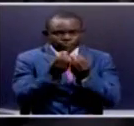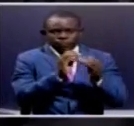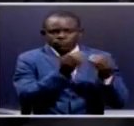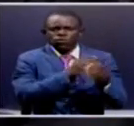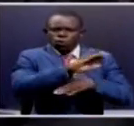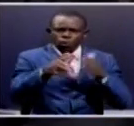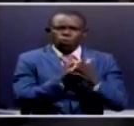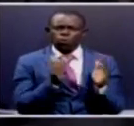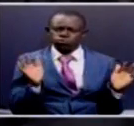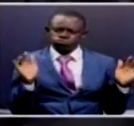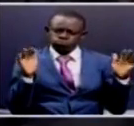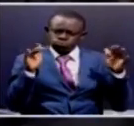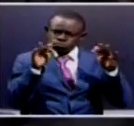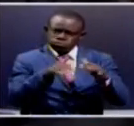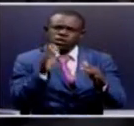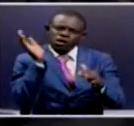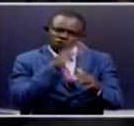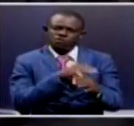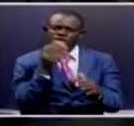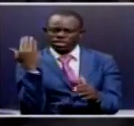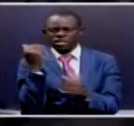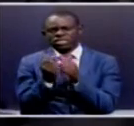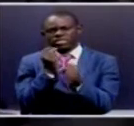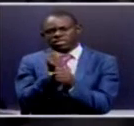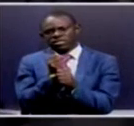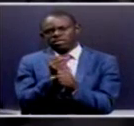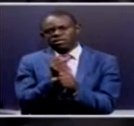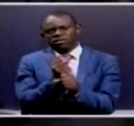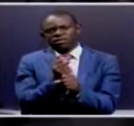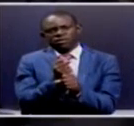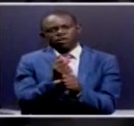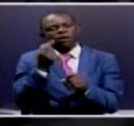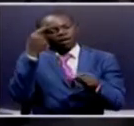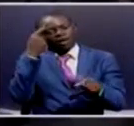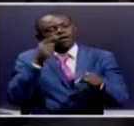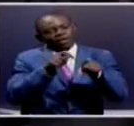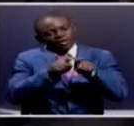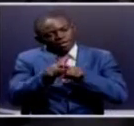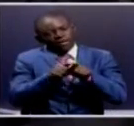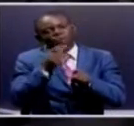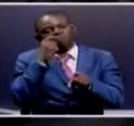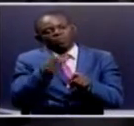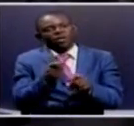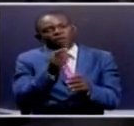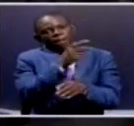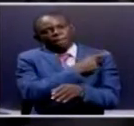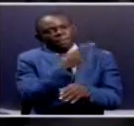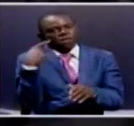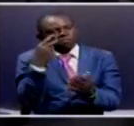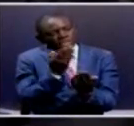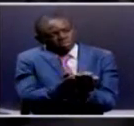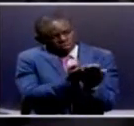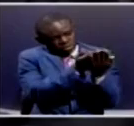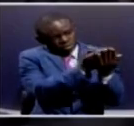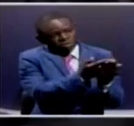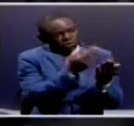workshop empowered or authorized to append their signature